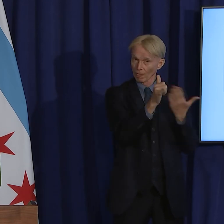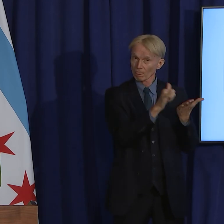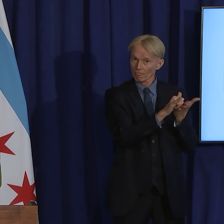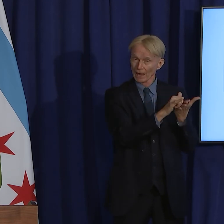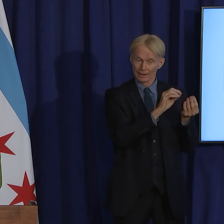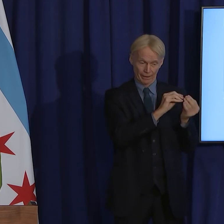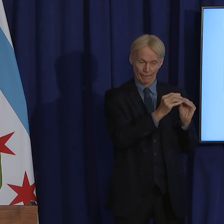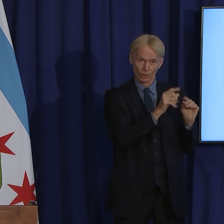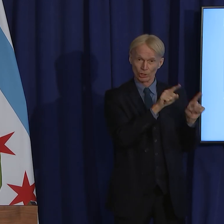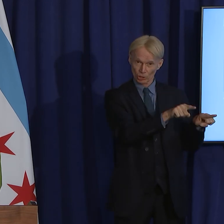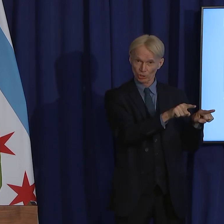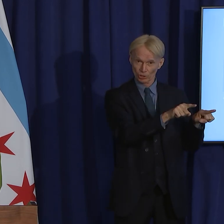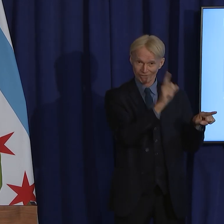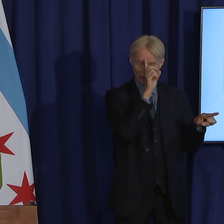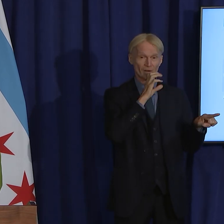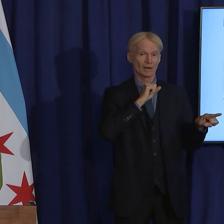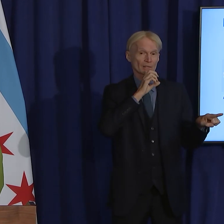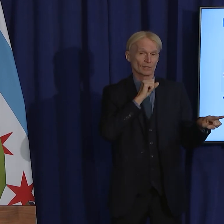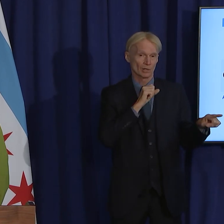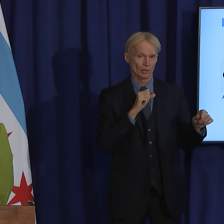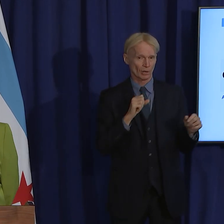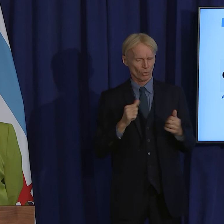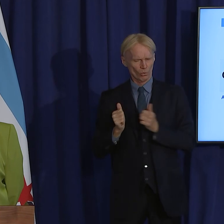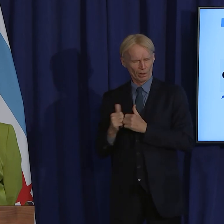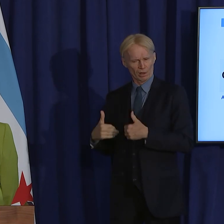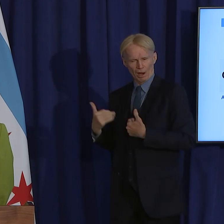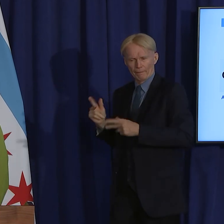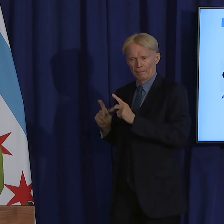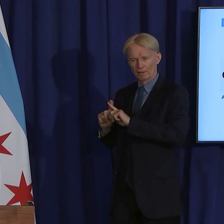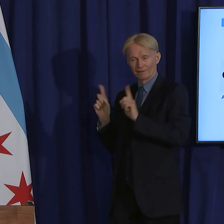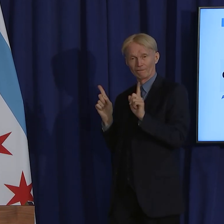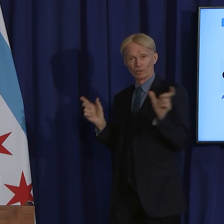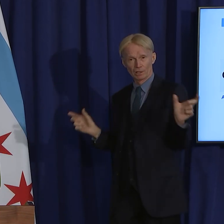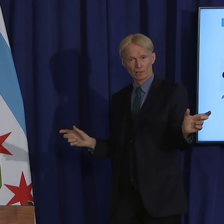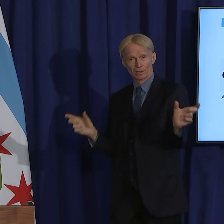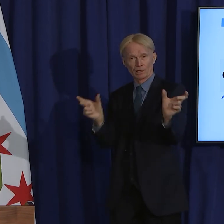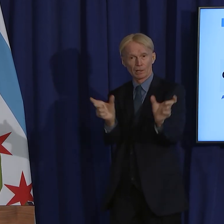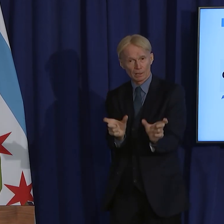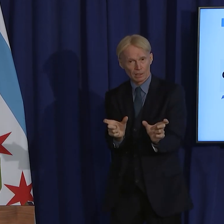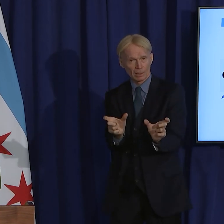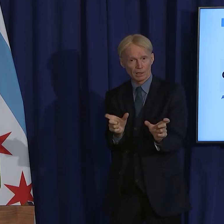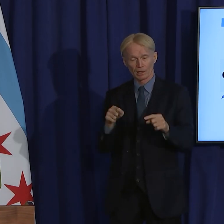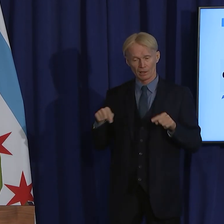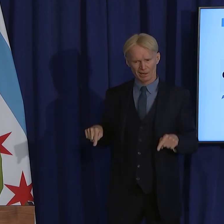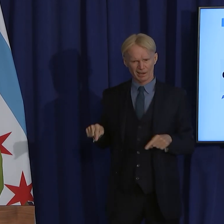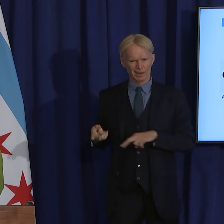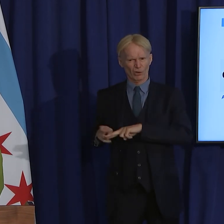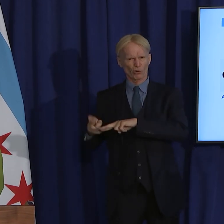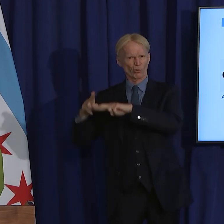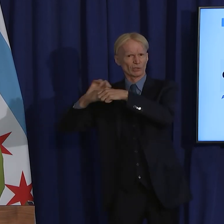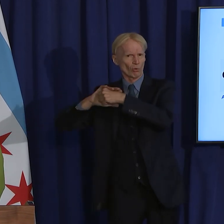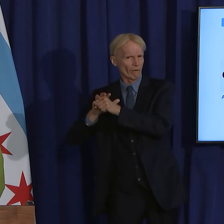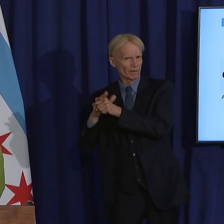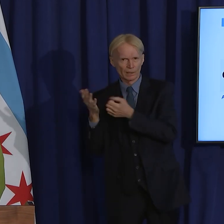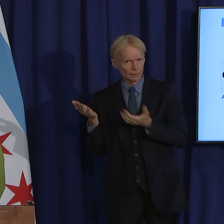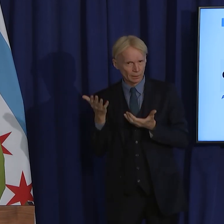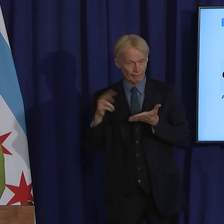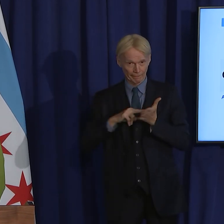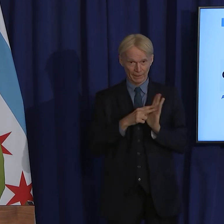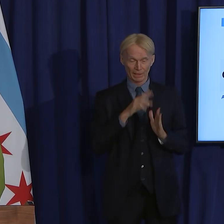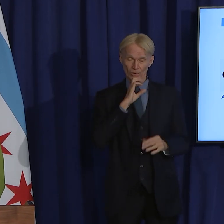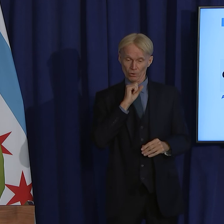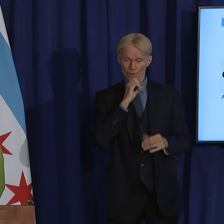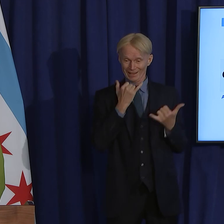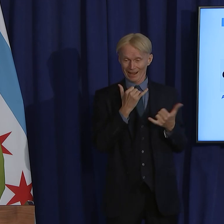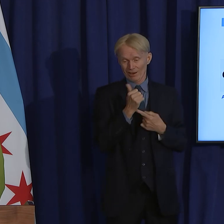track with younger residents representing most of these increases? Yeah. Are more 18